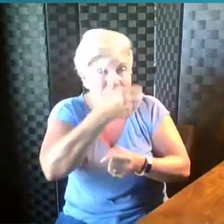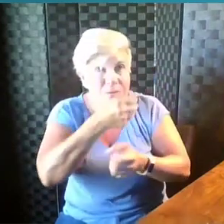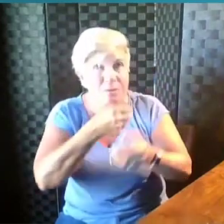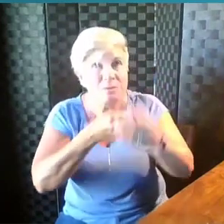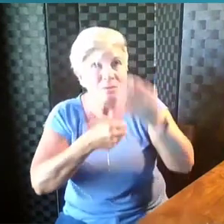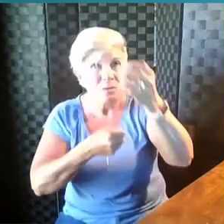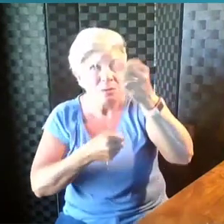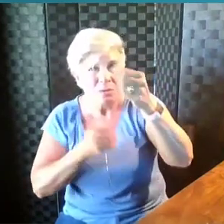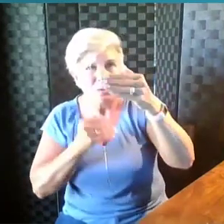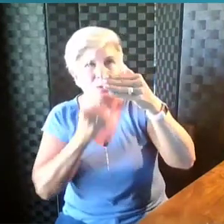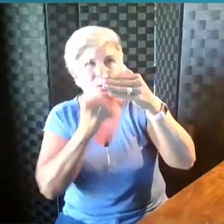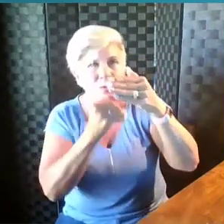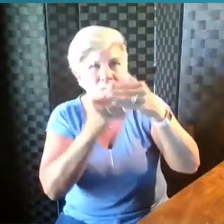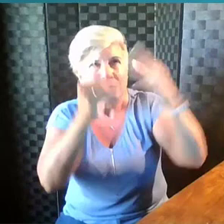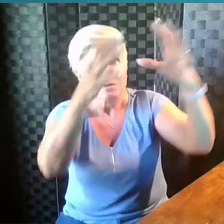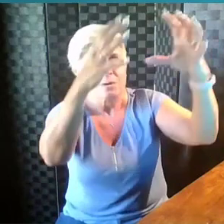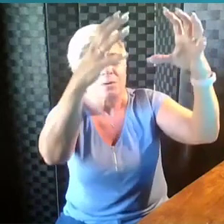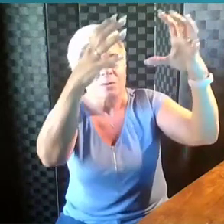closer and closer.